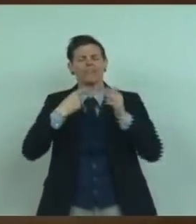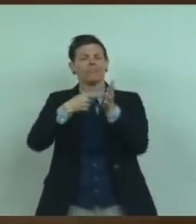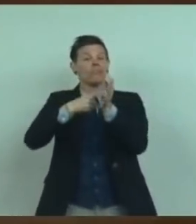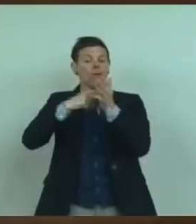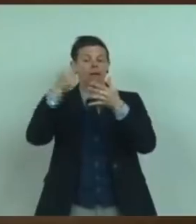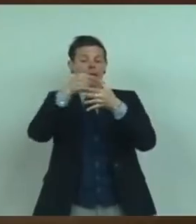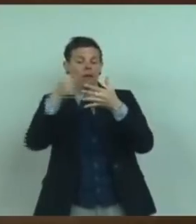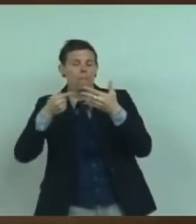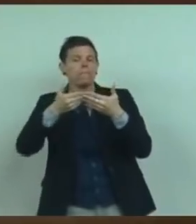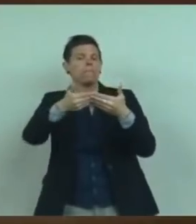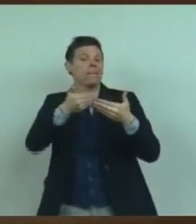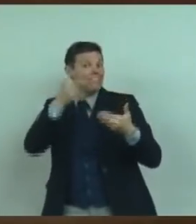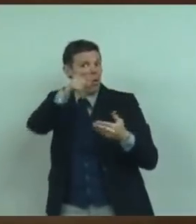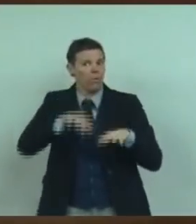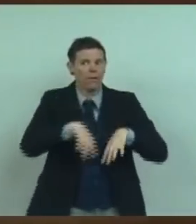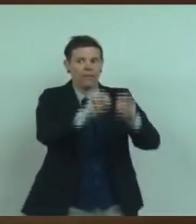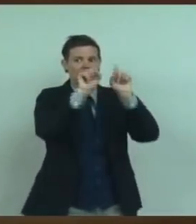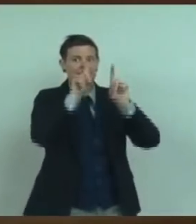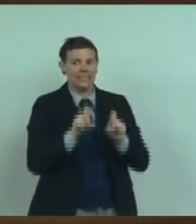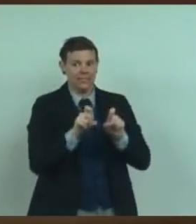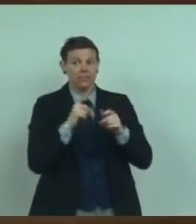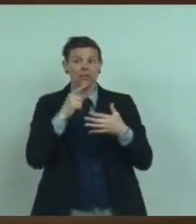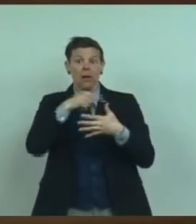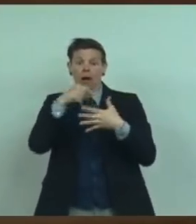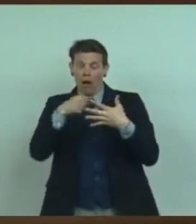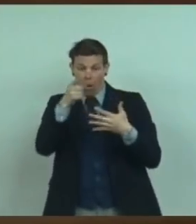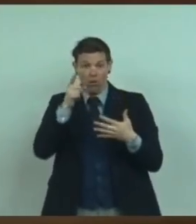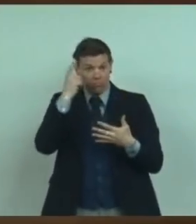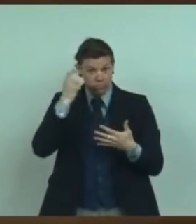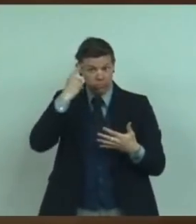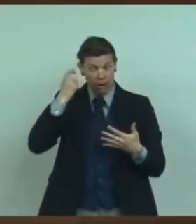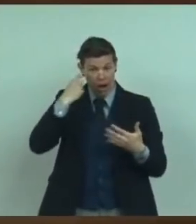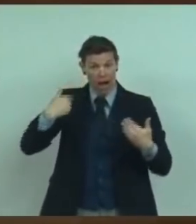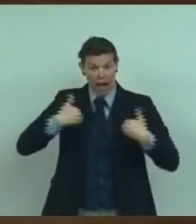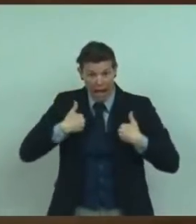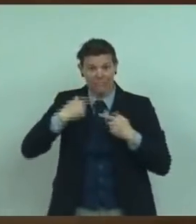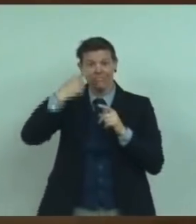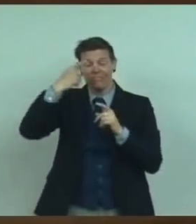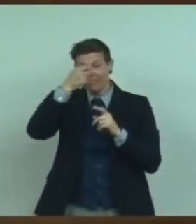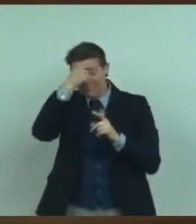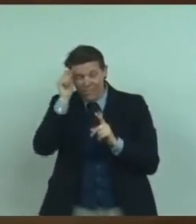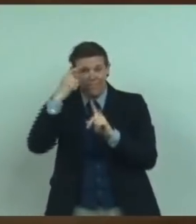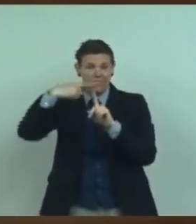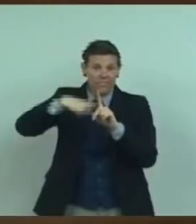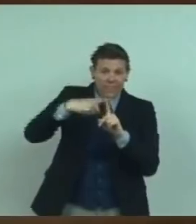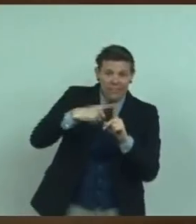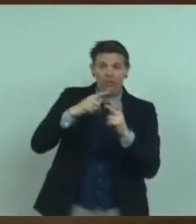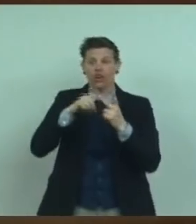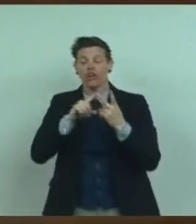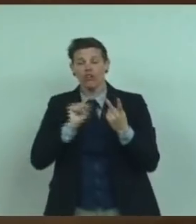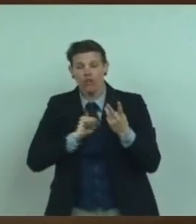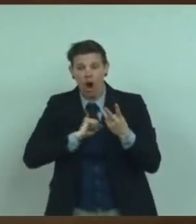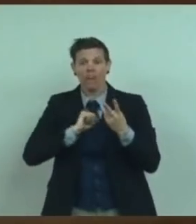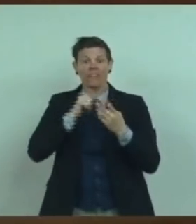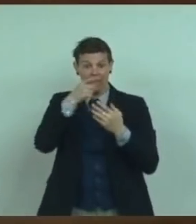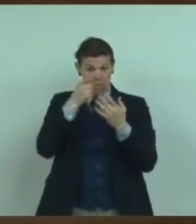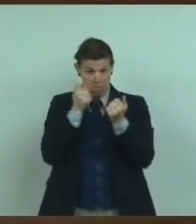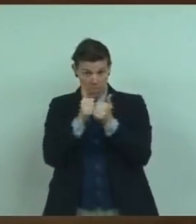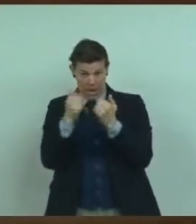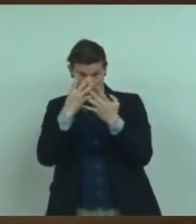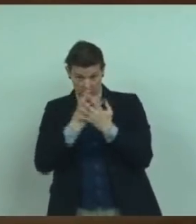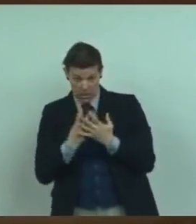person we really want to see at all of our test sites. With our increased testing, we are seeing a lot more work